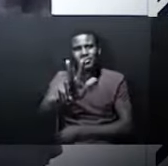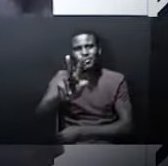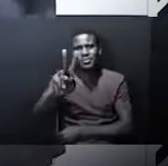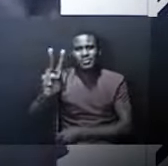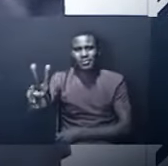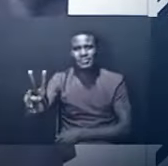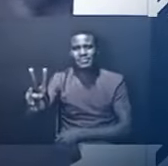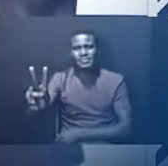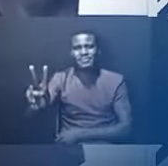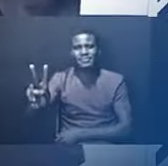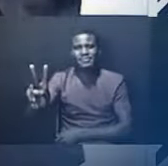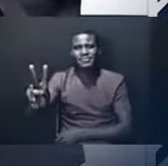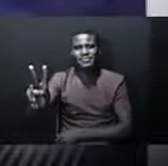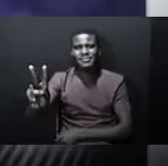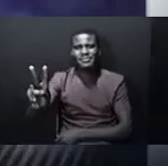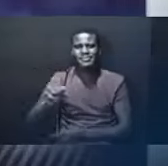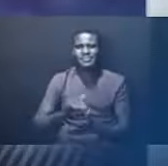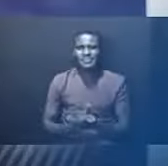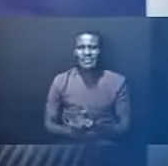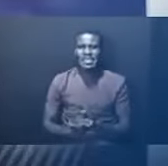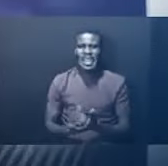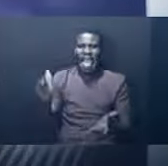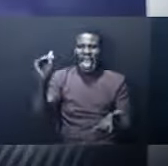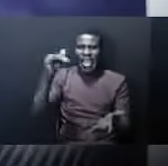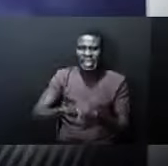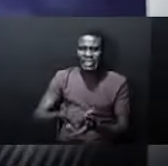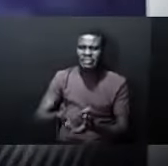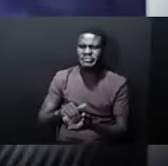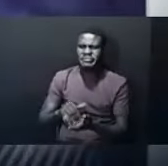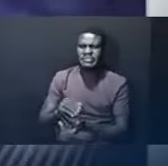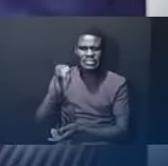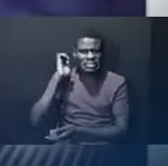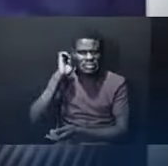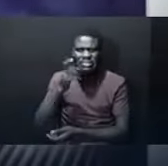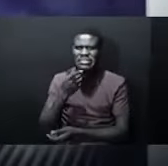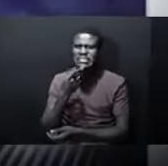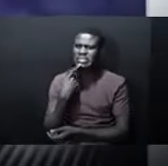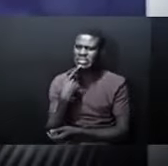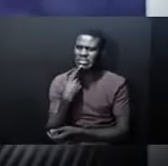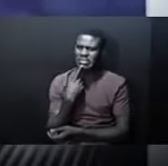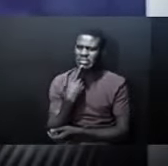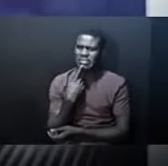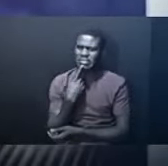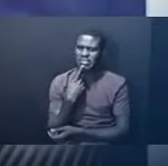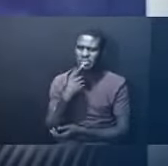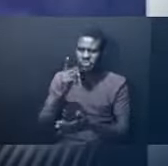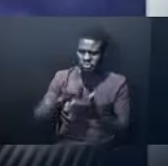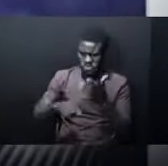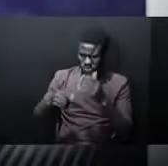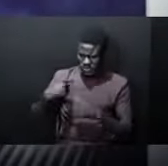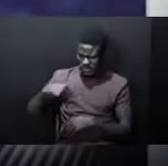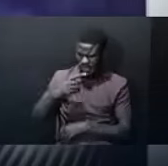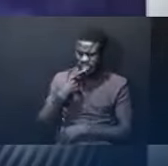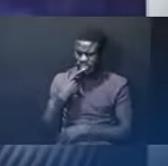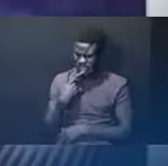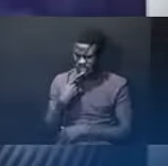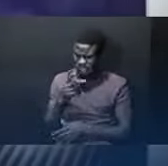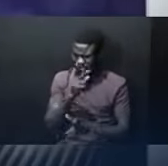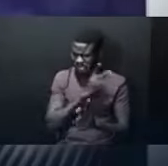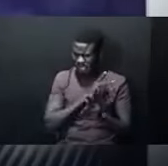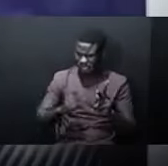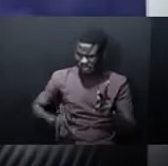32. Again he said, "What shall we say the kingdom of God is